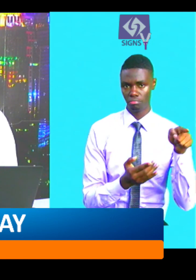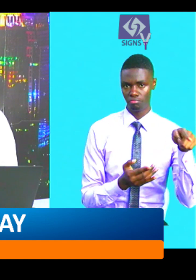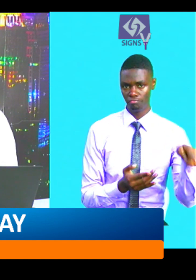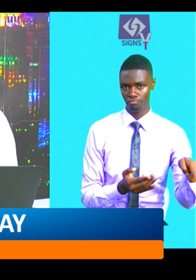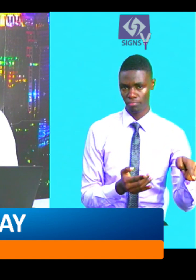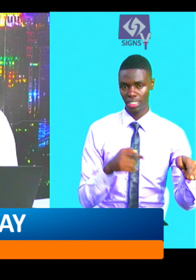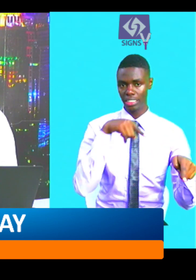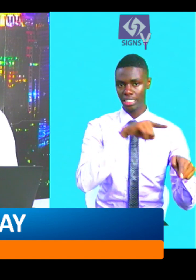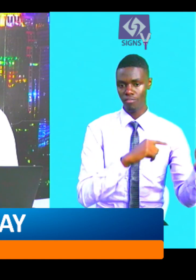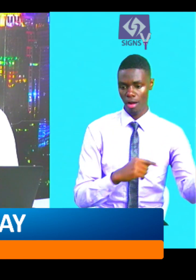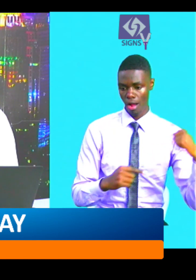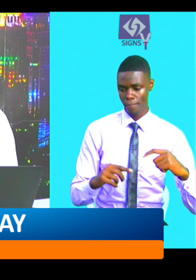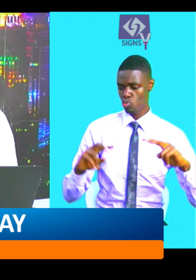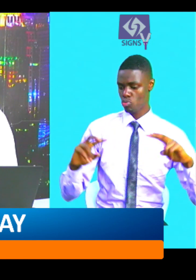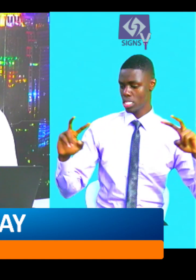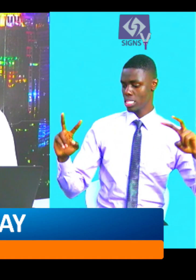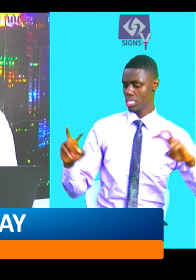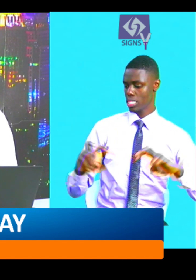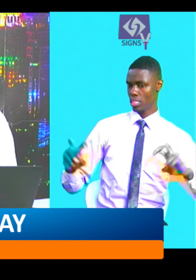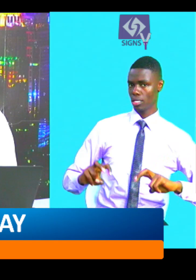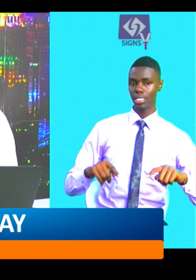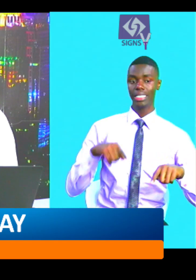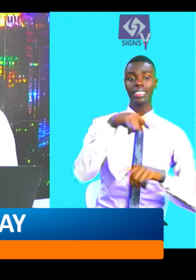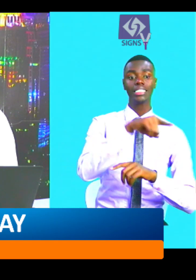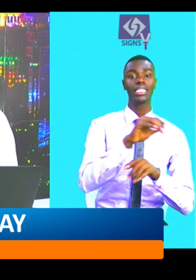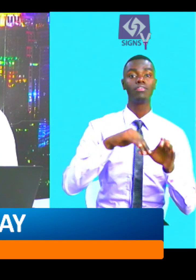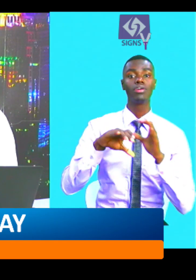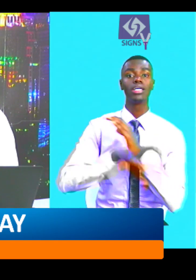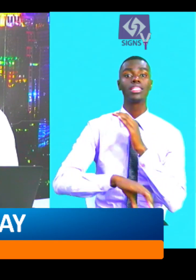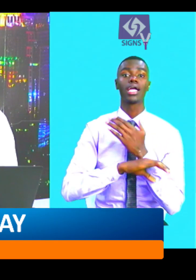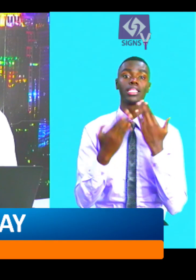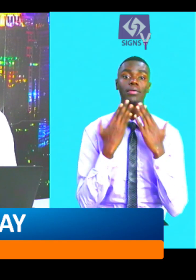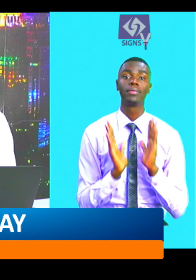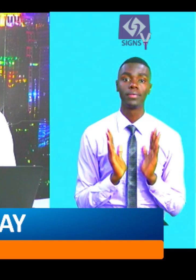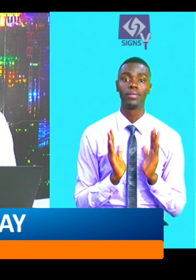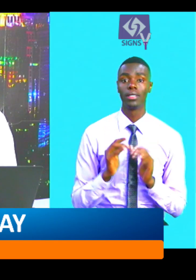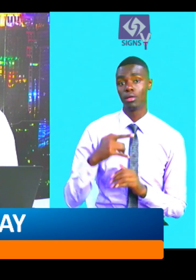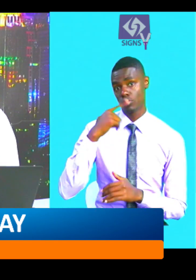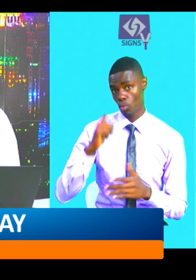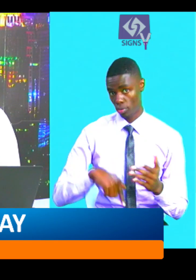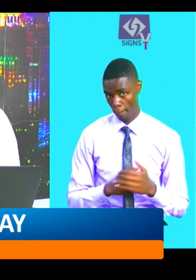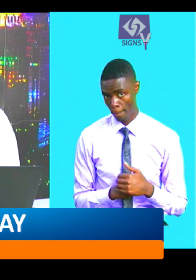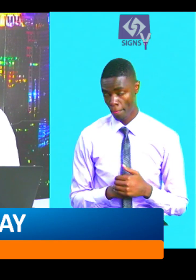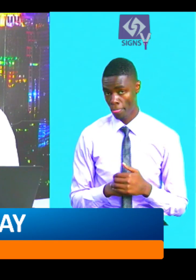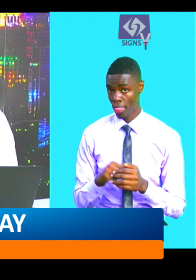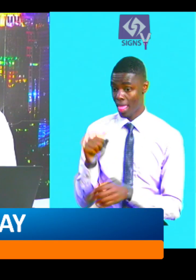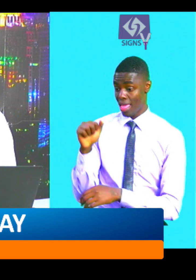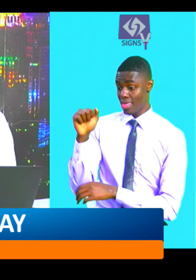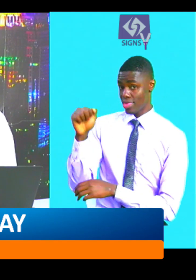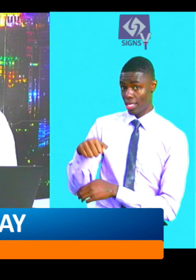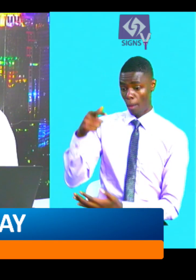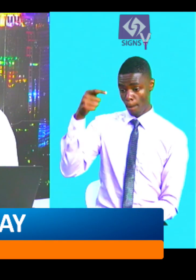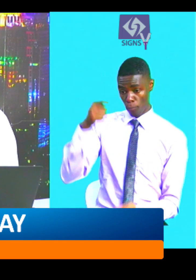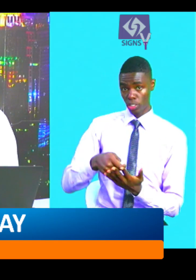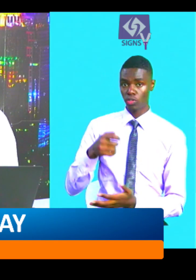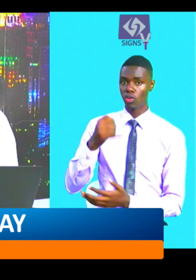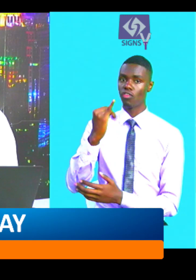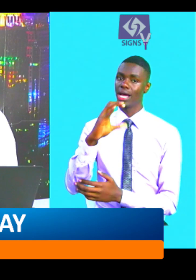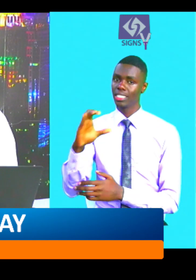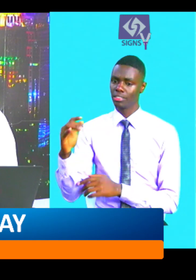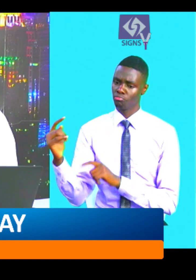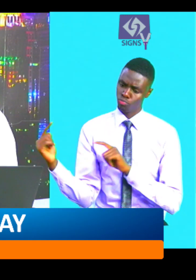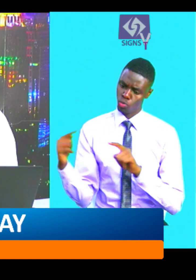Azimio cried foul on the same. And they said we cannot be compiling a case against the government, and the person